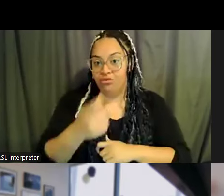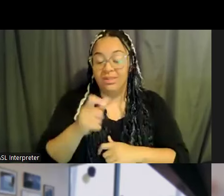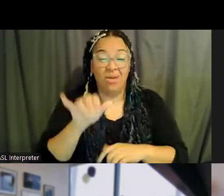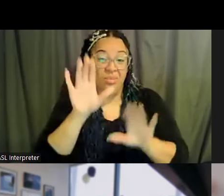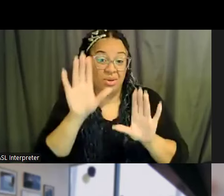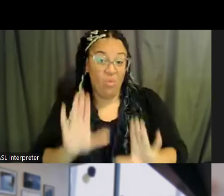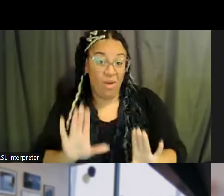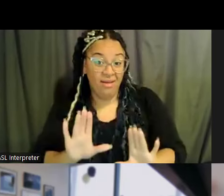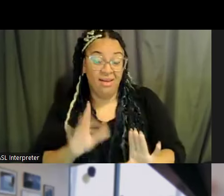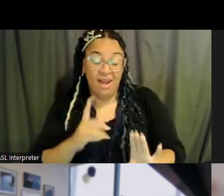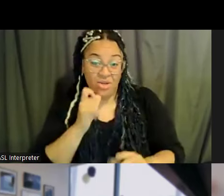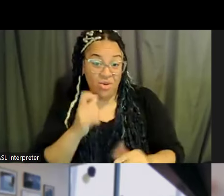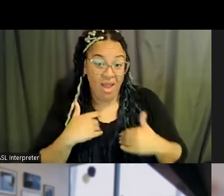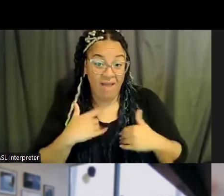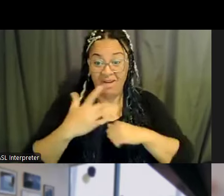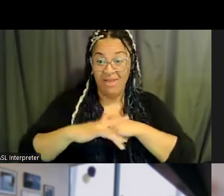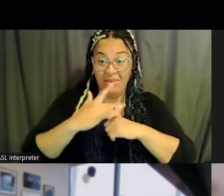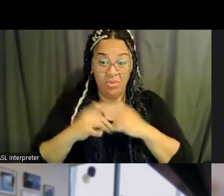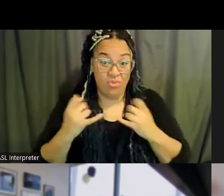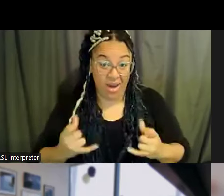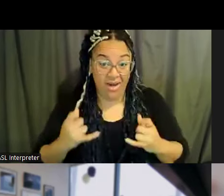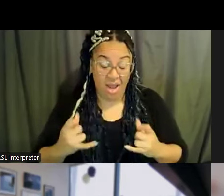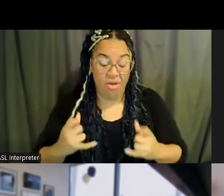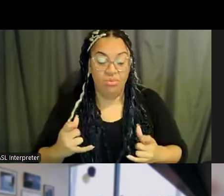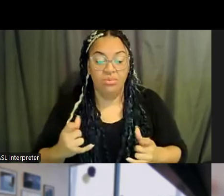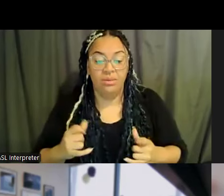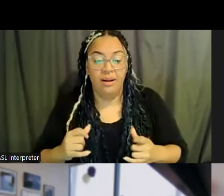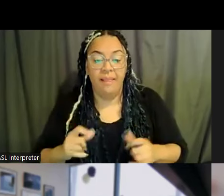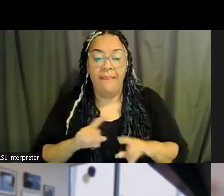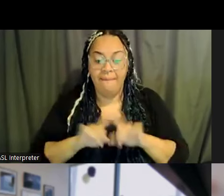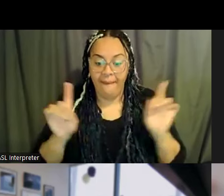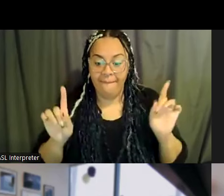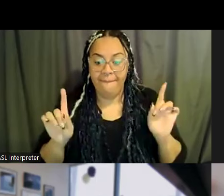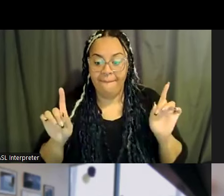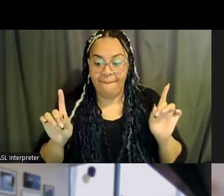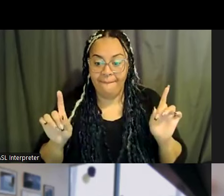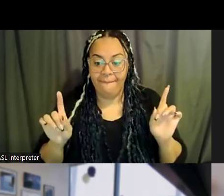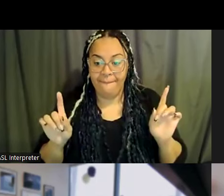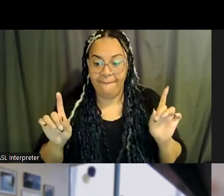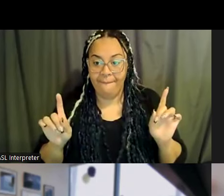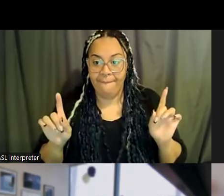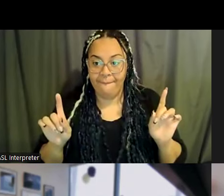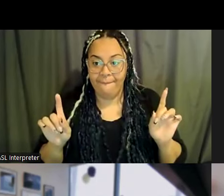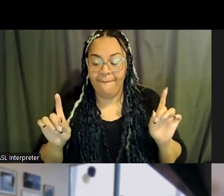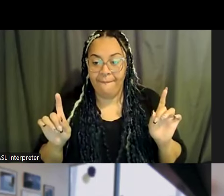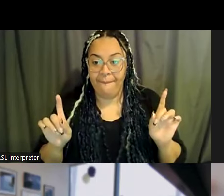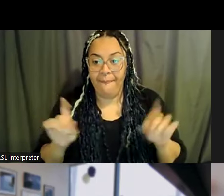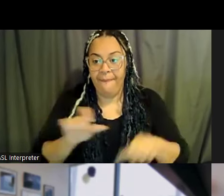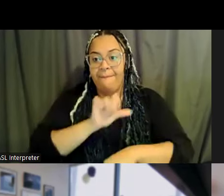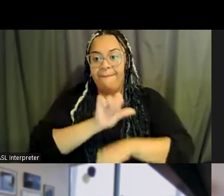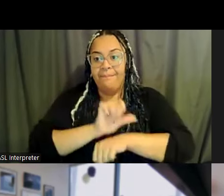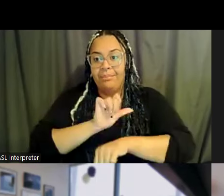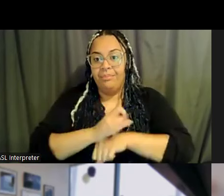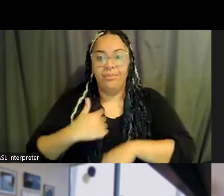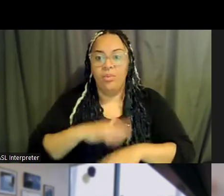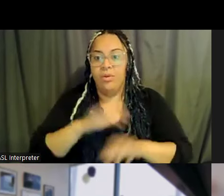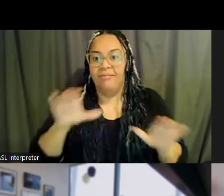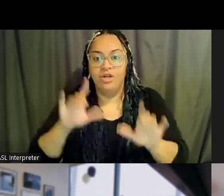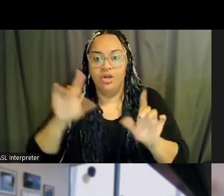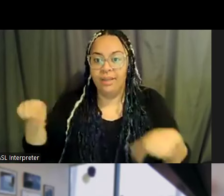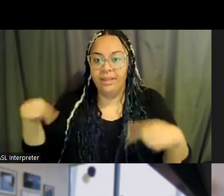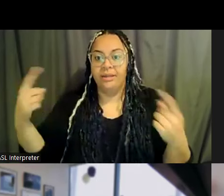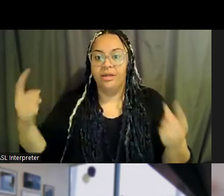it available right now, but it's it's the work that we've been doing and just trying